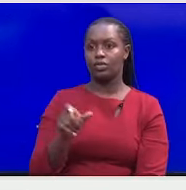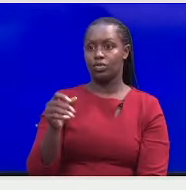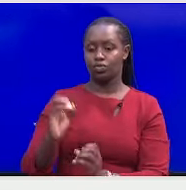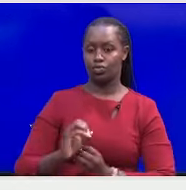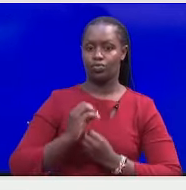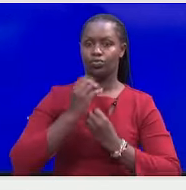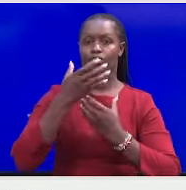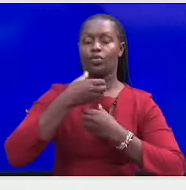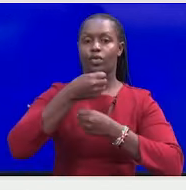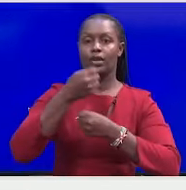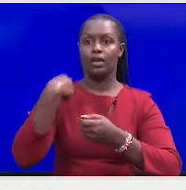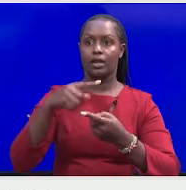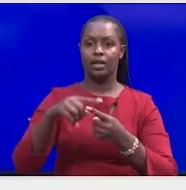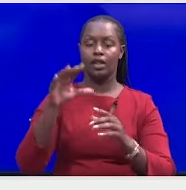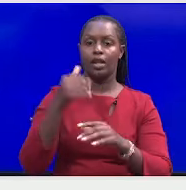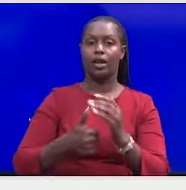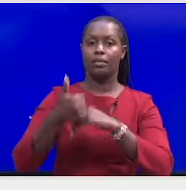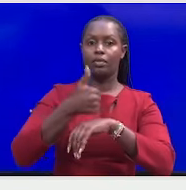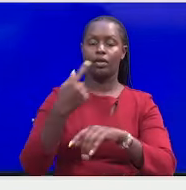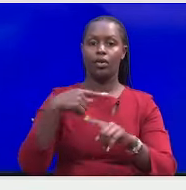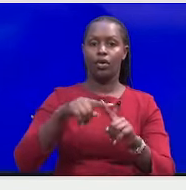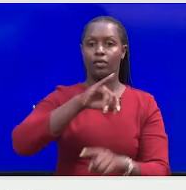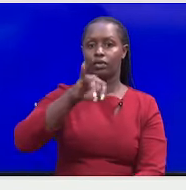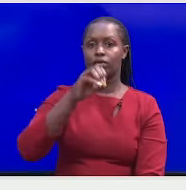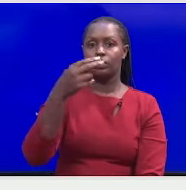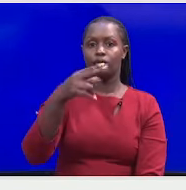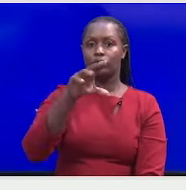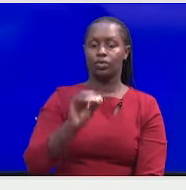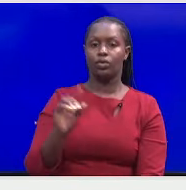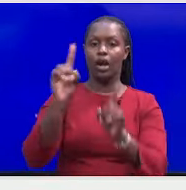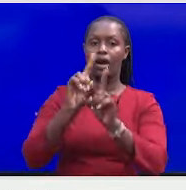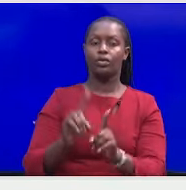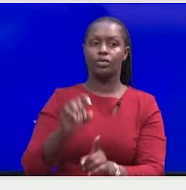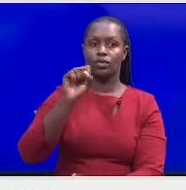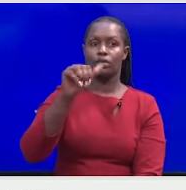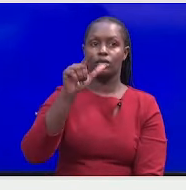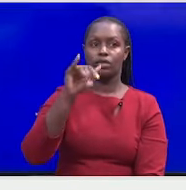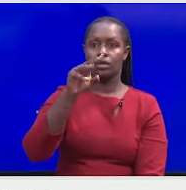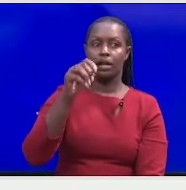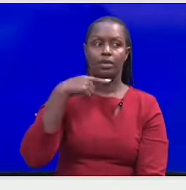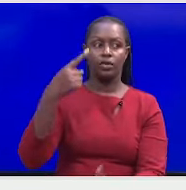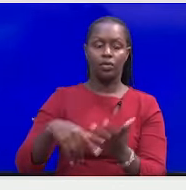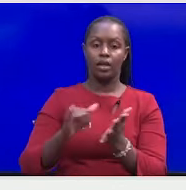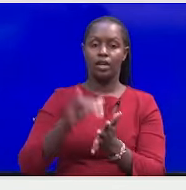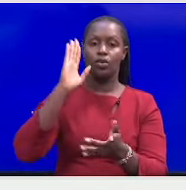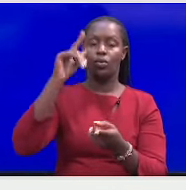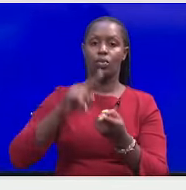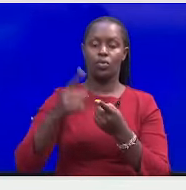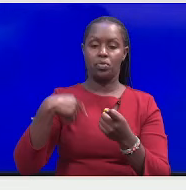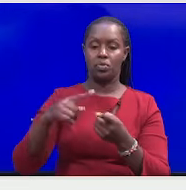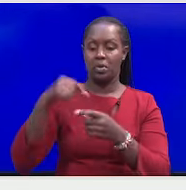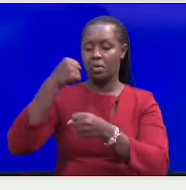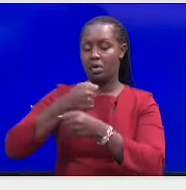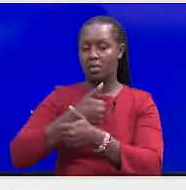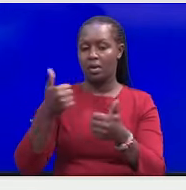in the region's nominees Hassan Joho and Salim Vuria, saying they will deliver. And as Apollo Kamau reports, a petitioner